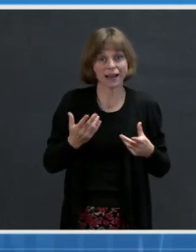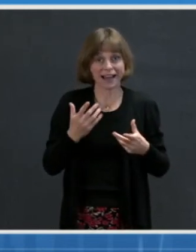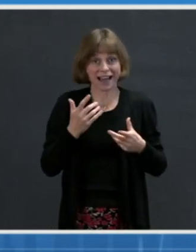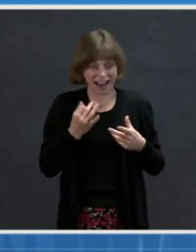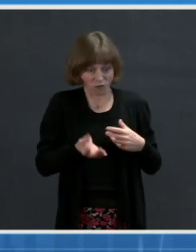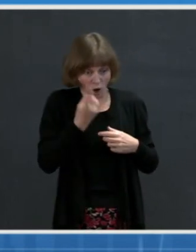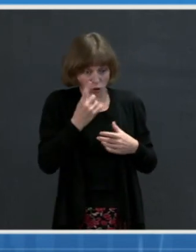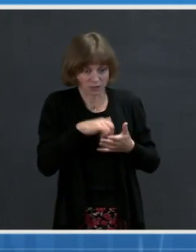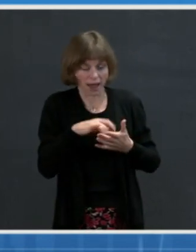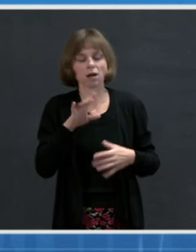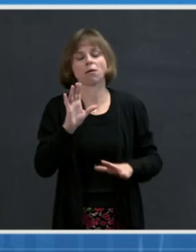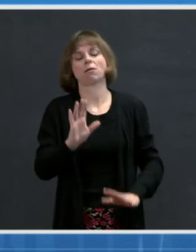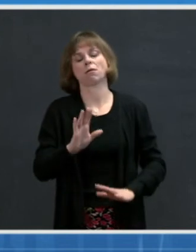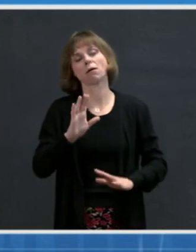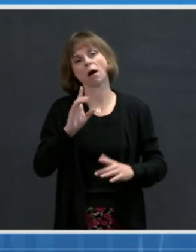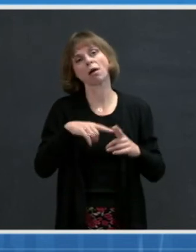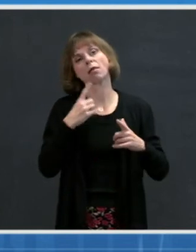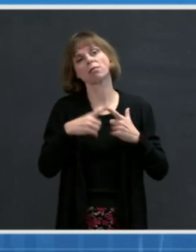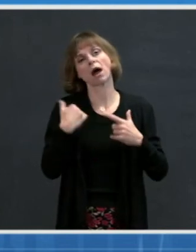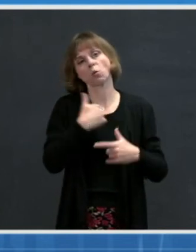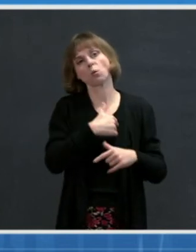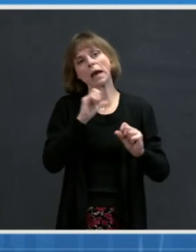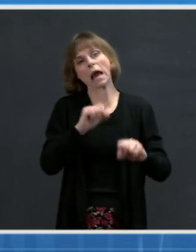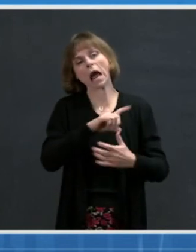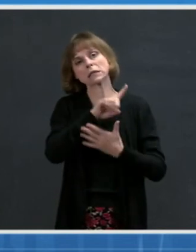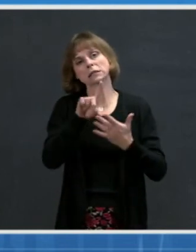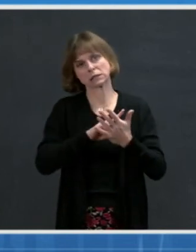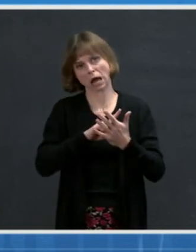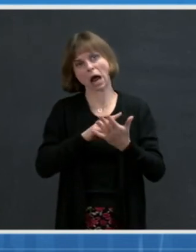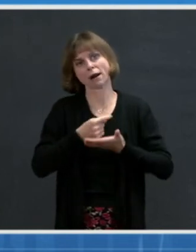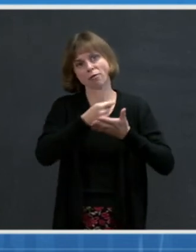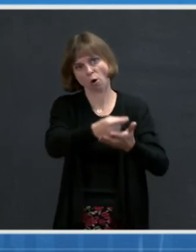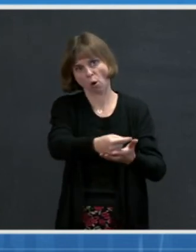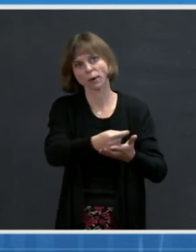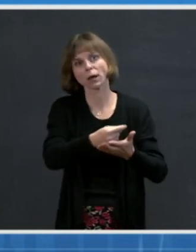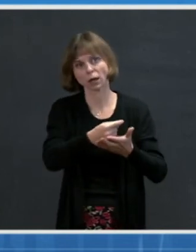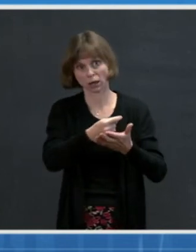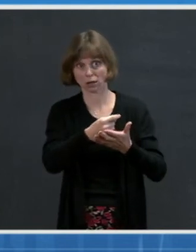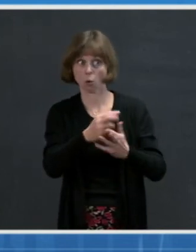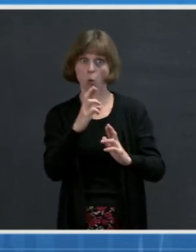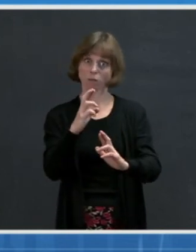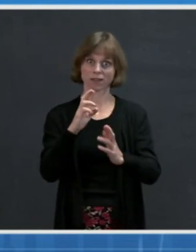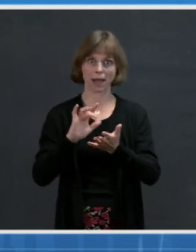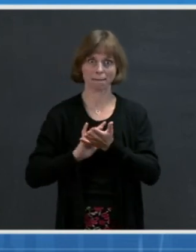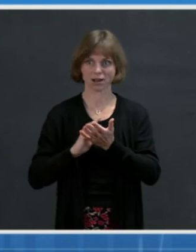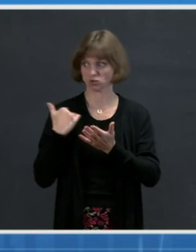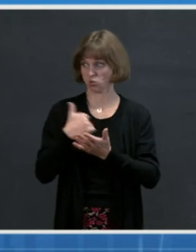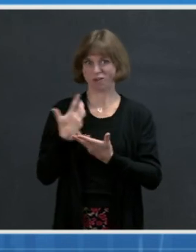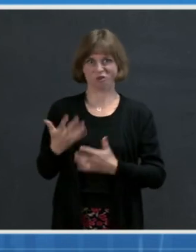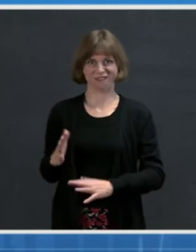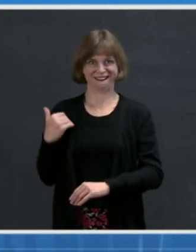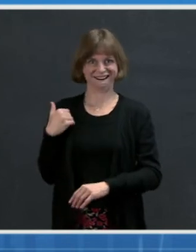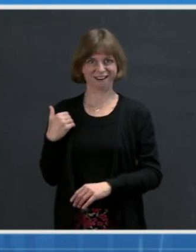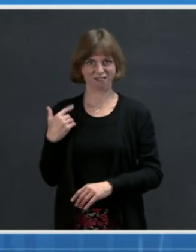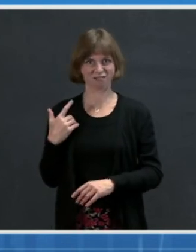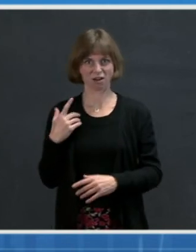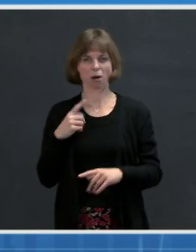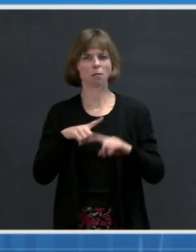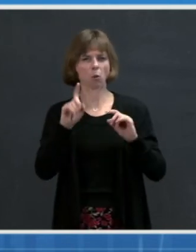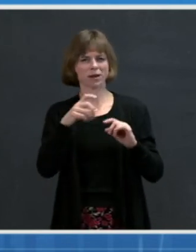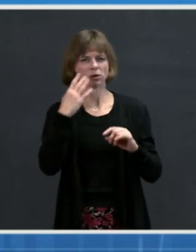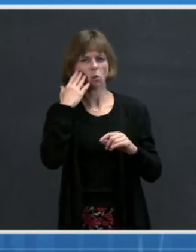as I mentioned, would be to design therapeutic approaches, hopefully by medications that we already have. We just need to know how to